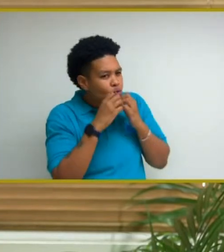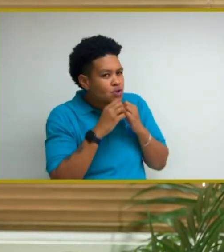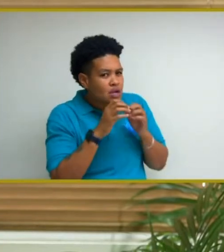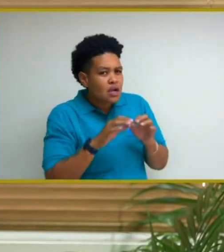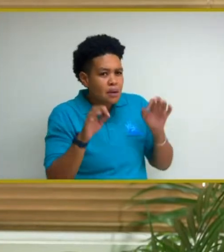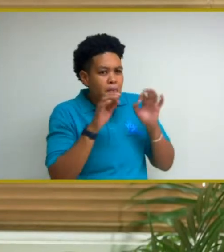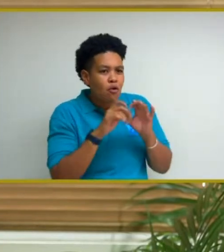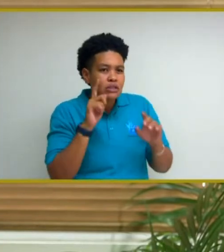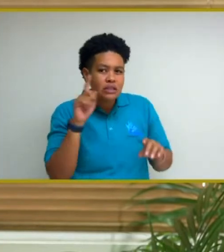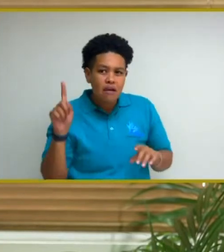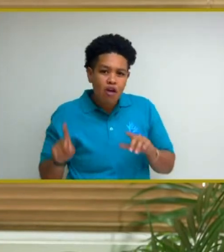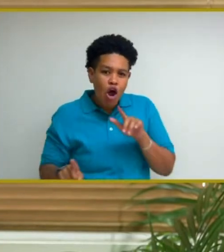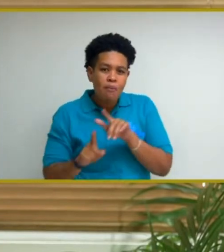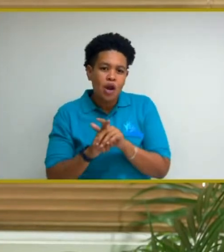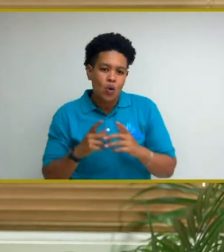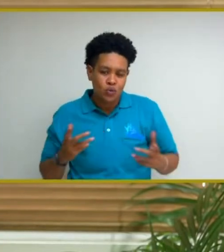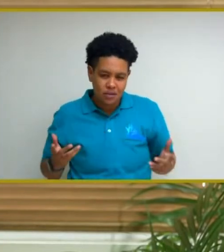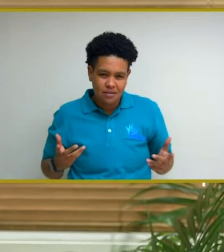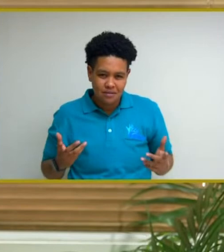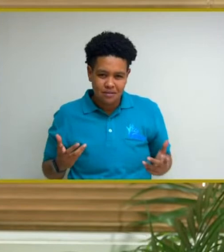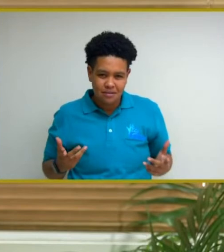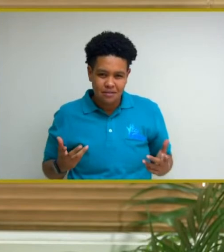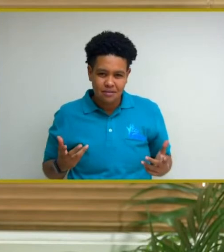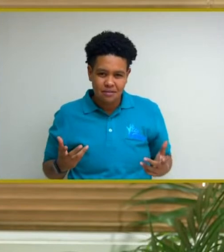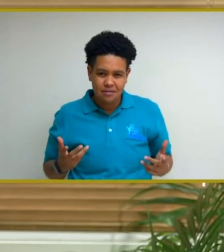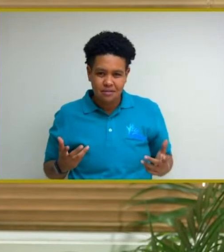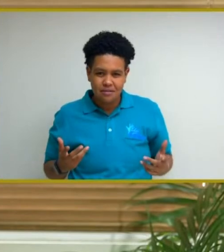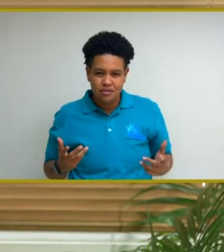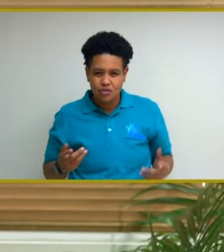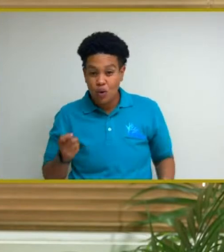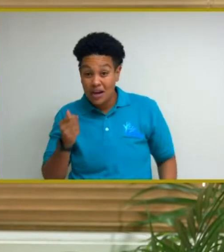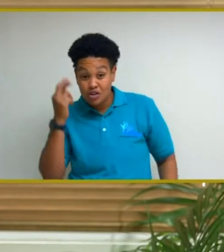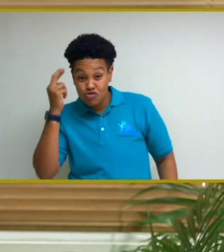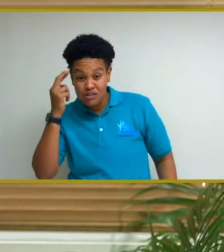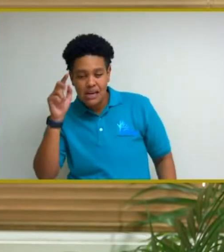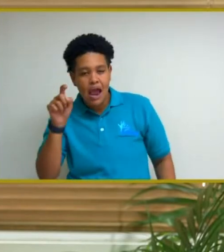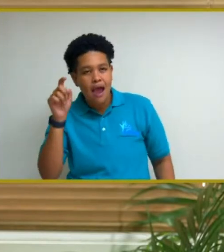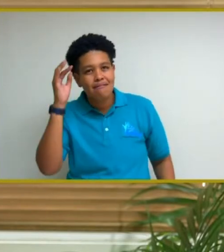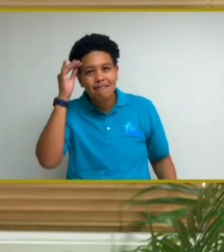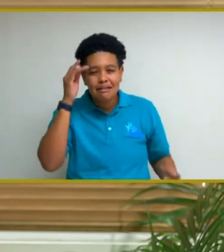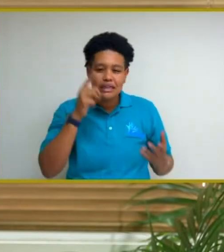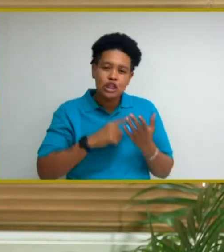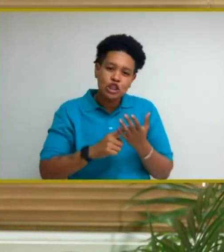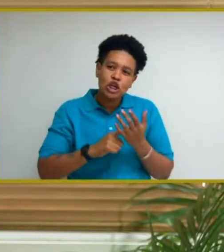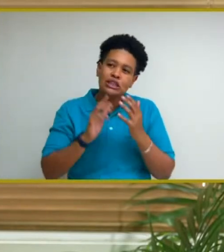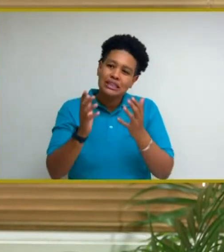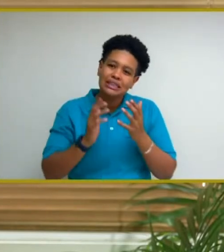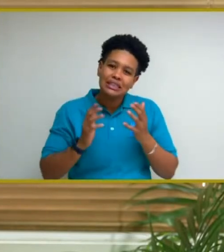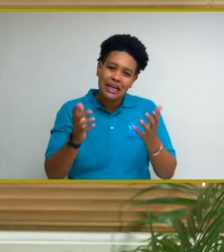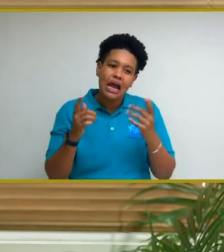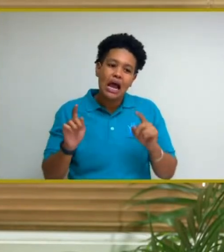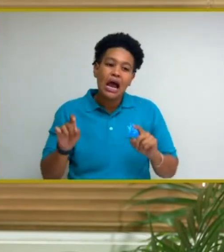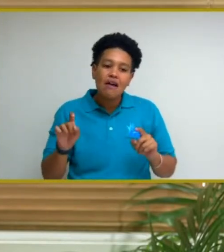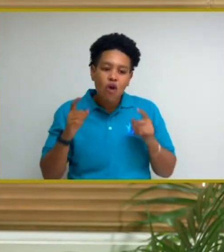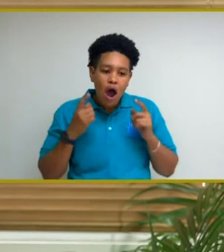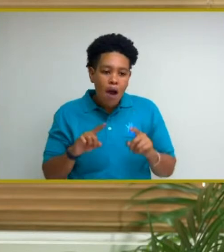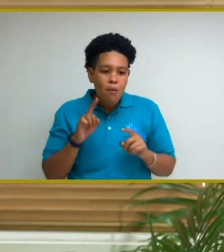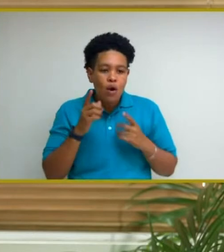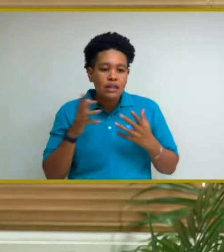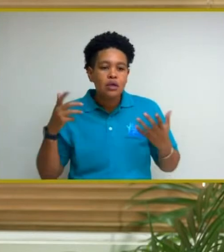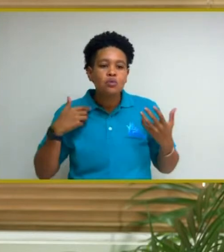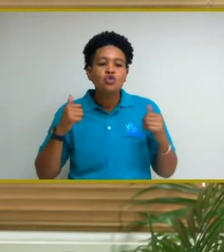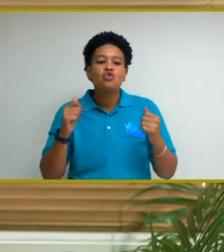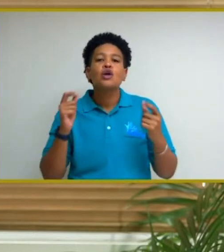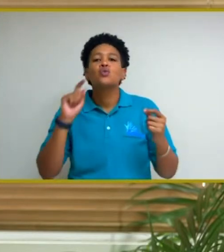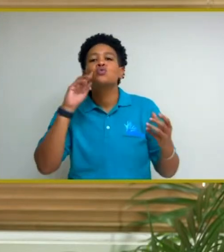of coming out. So there's a little reasoning that have to take place. And one of the things that we've tried to do is to provide